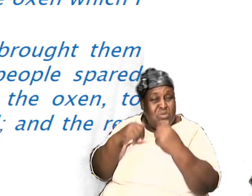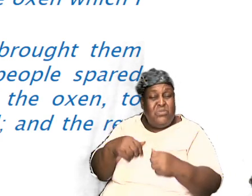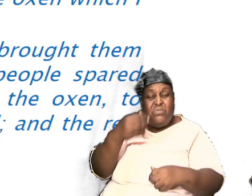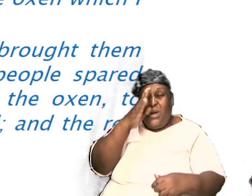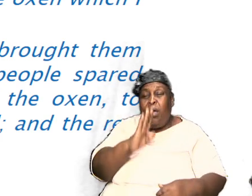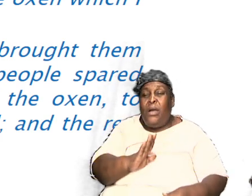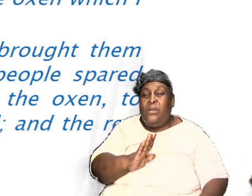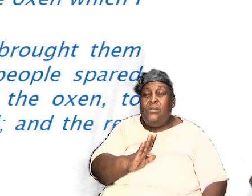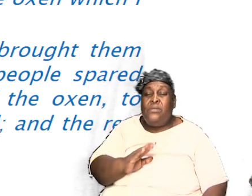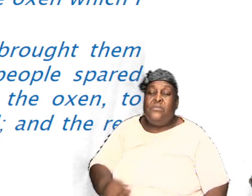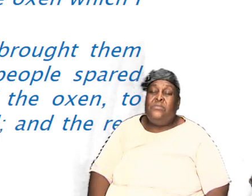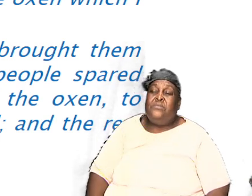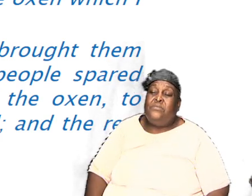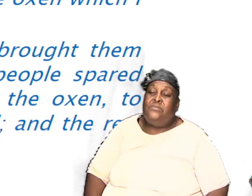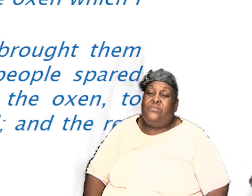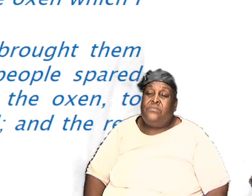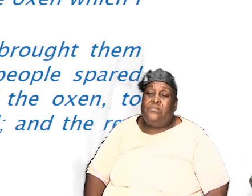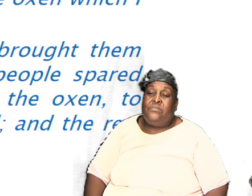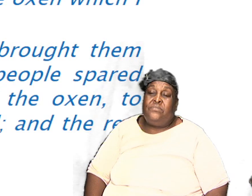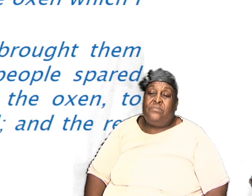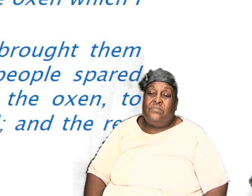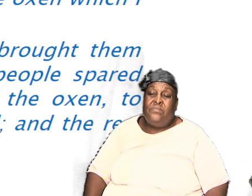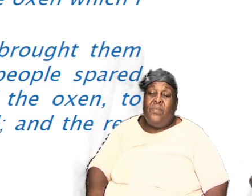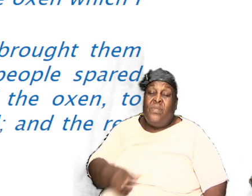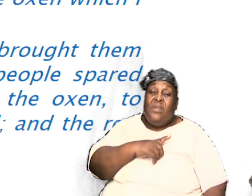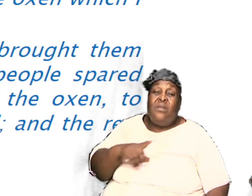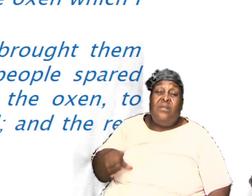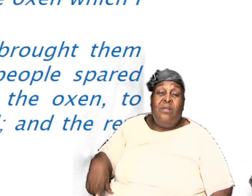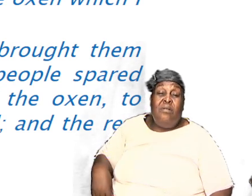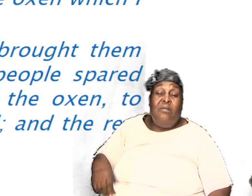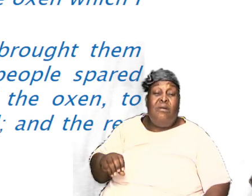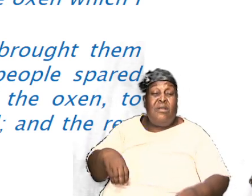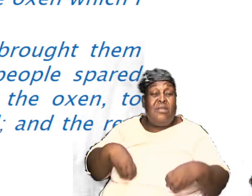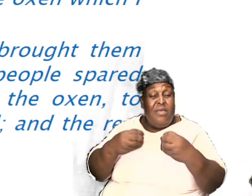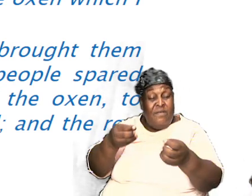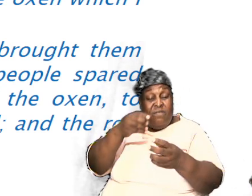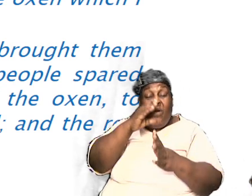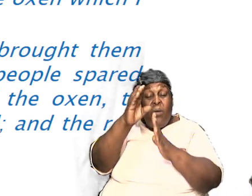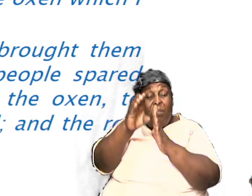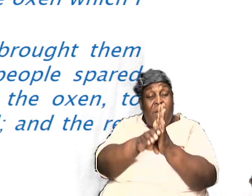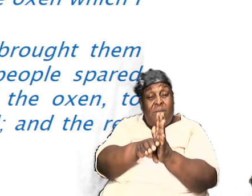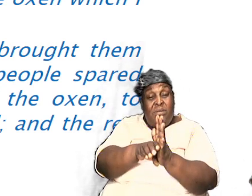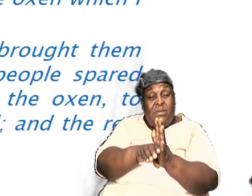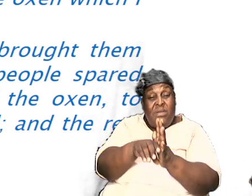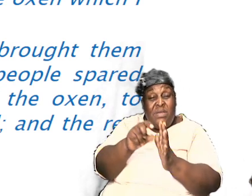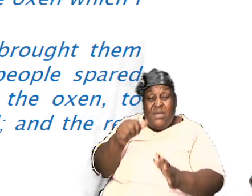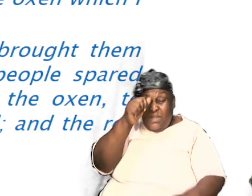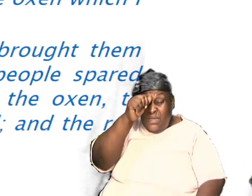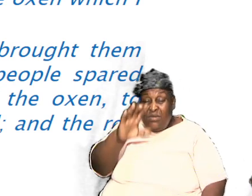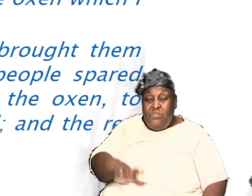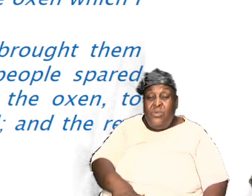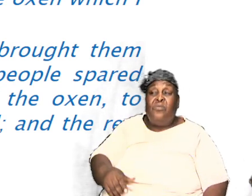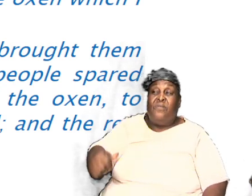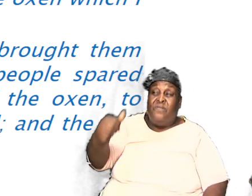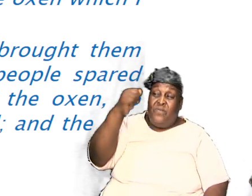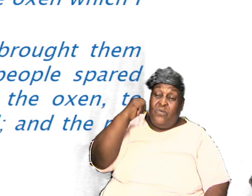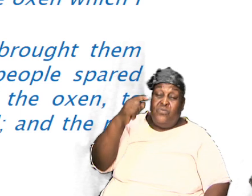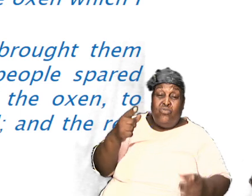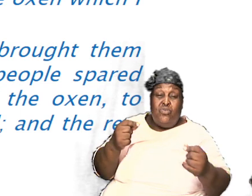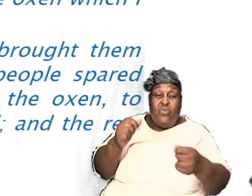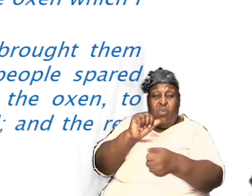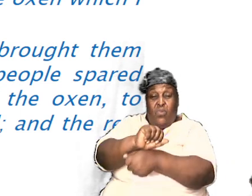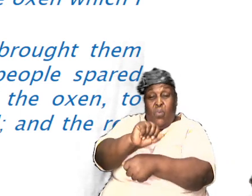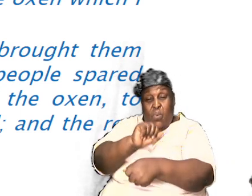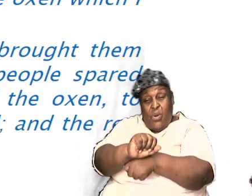with bear that in mind. Because the Lord gave a command and this man refused to do it.